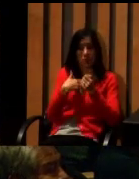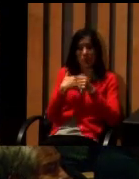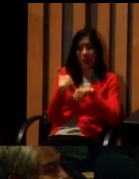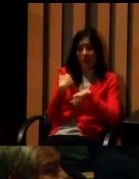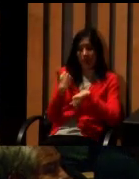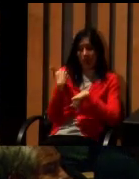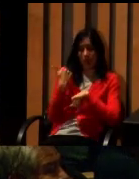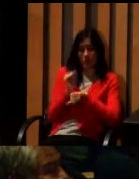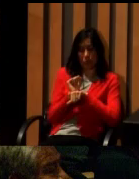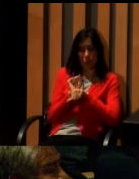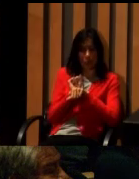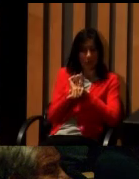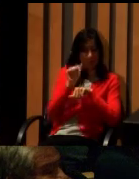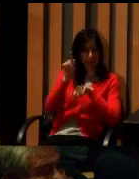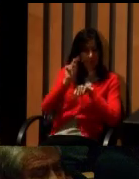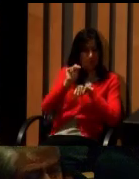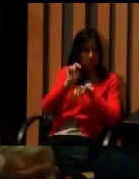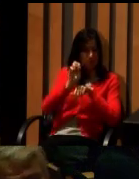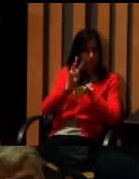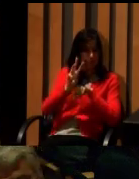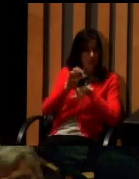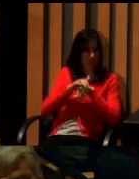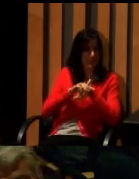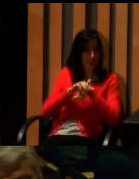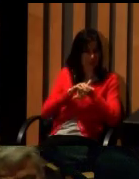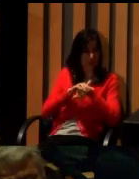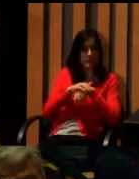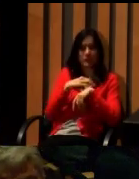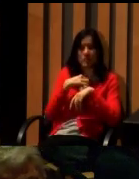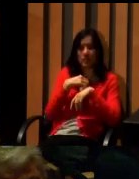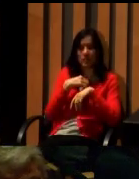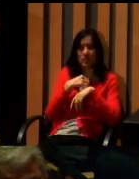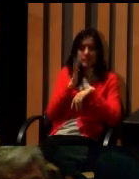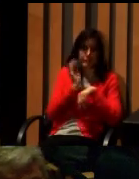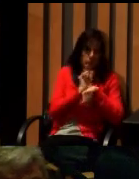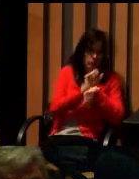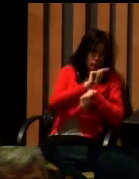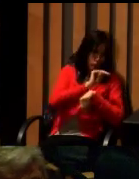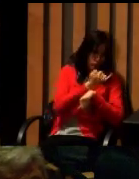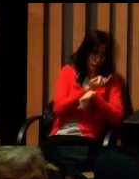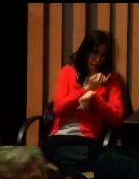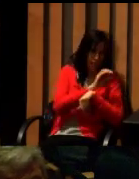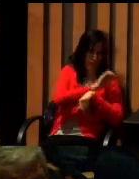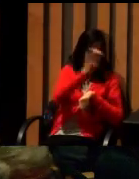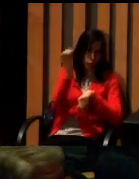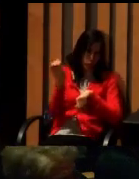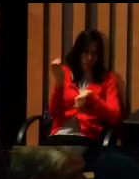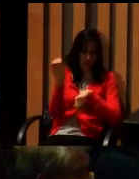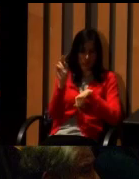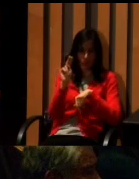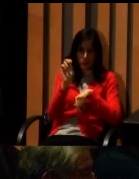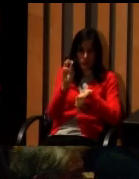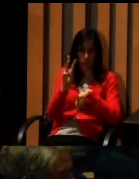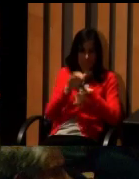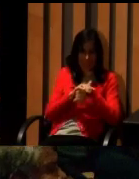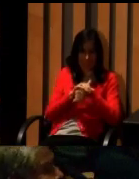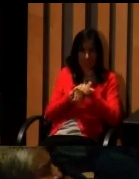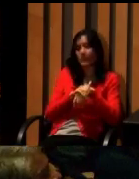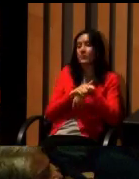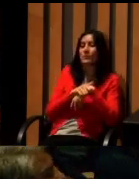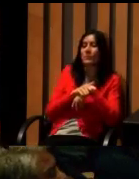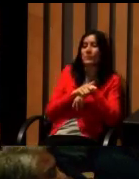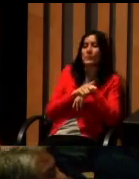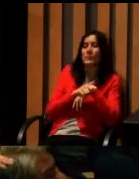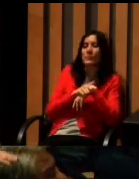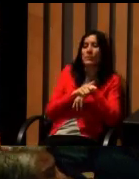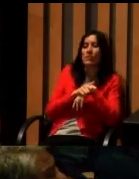New England when he recruited me away from the Meadowlands in Jersey. Jimmy Hoffa's there, you know. Anyway,